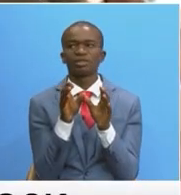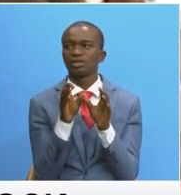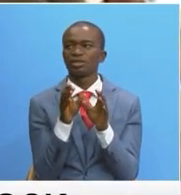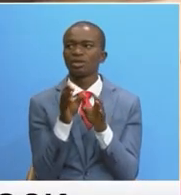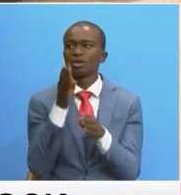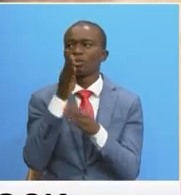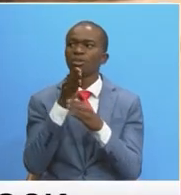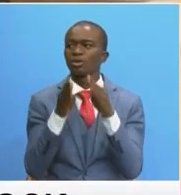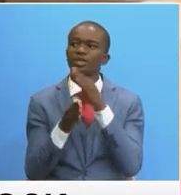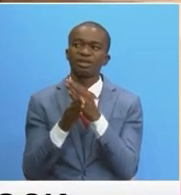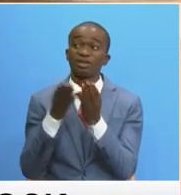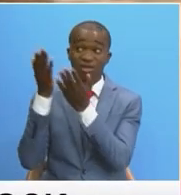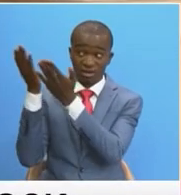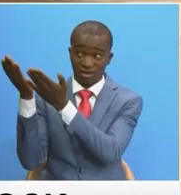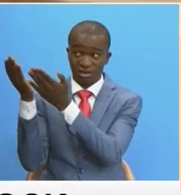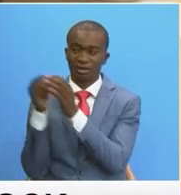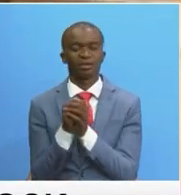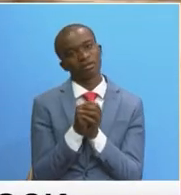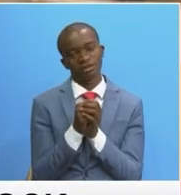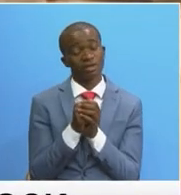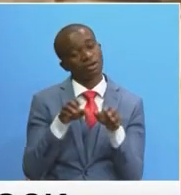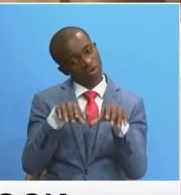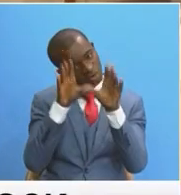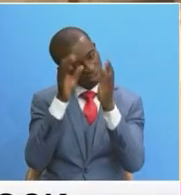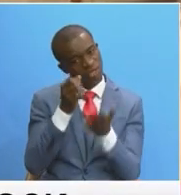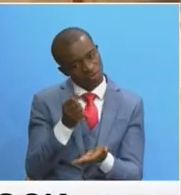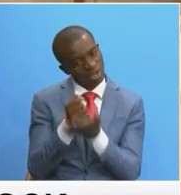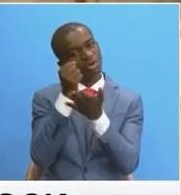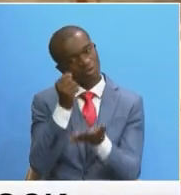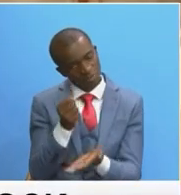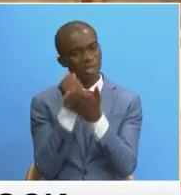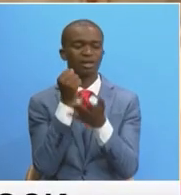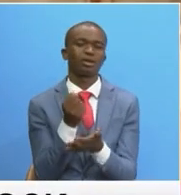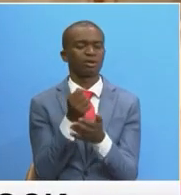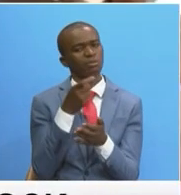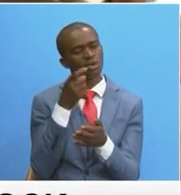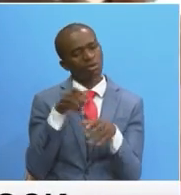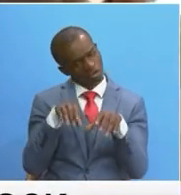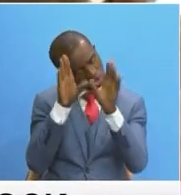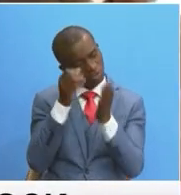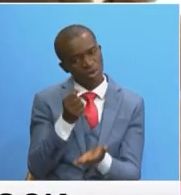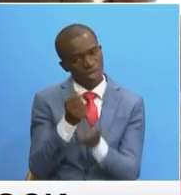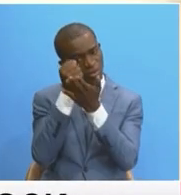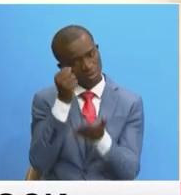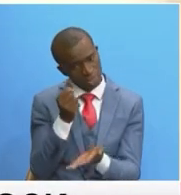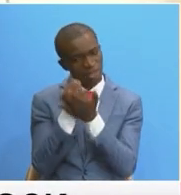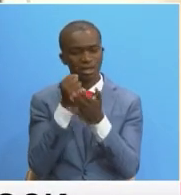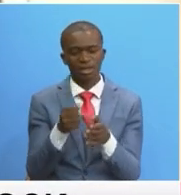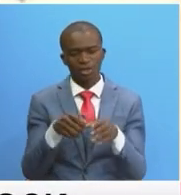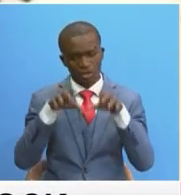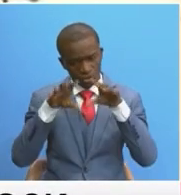we have seen there. May you continue helping and extend a helping hand to children